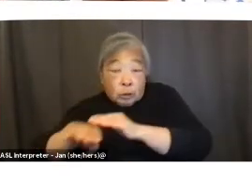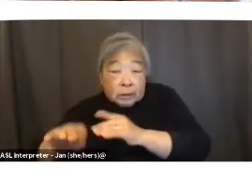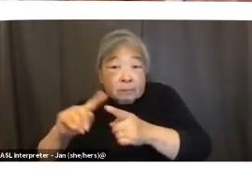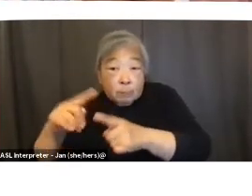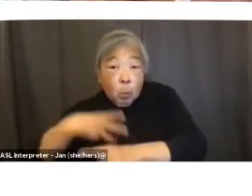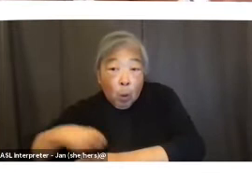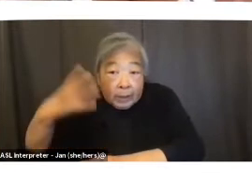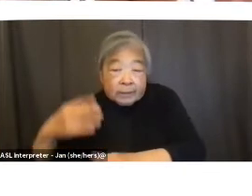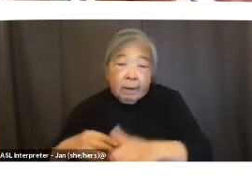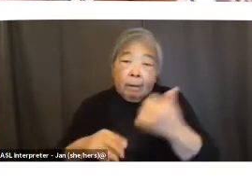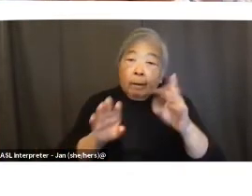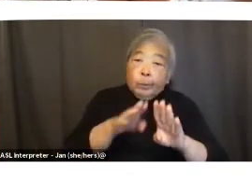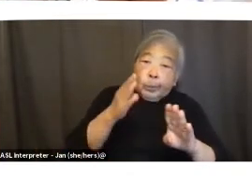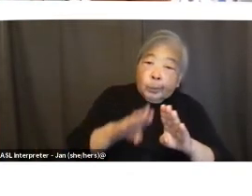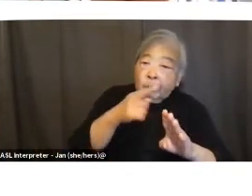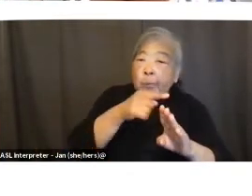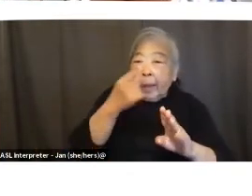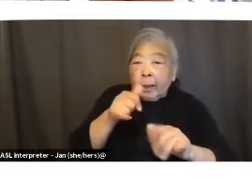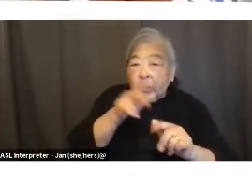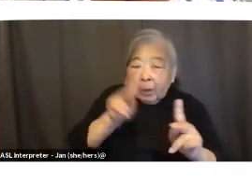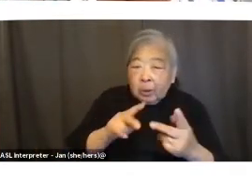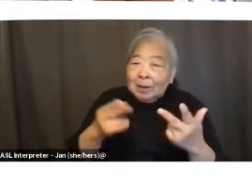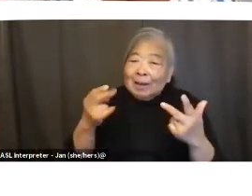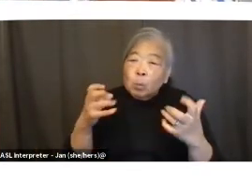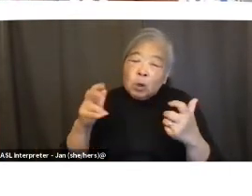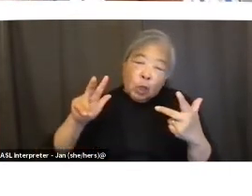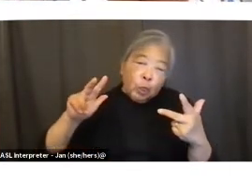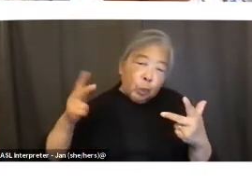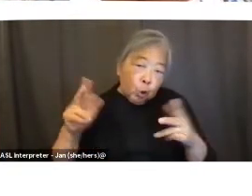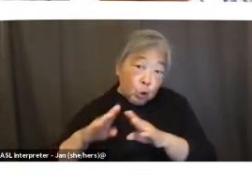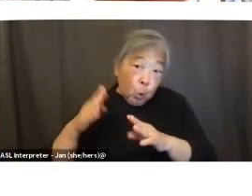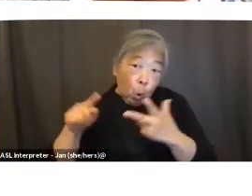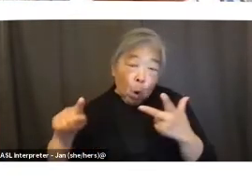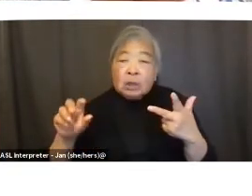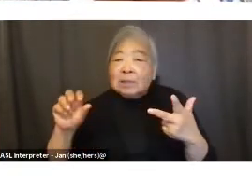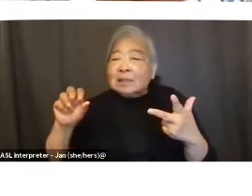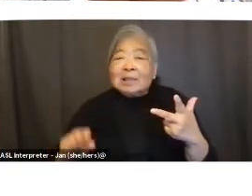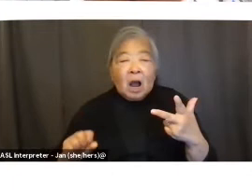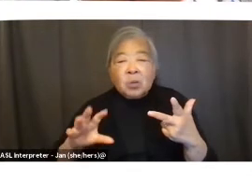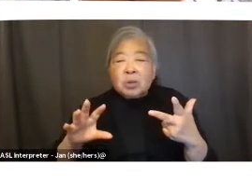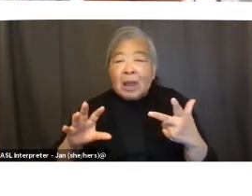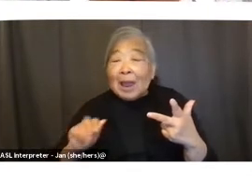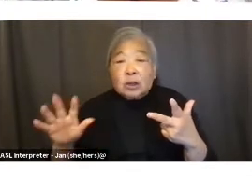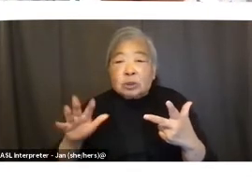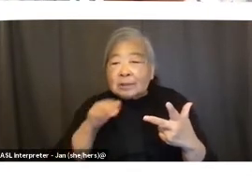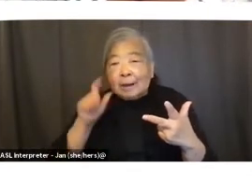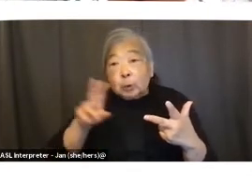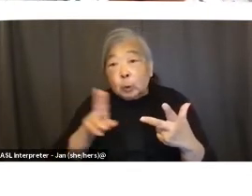everyone else, so 2 doors. And he wanted a 3rd door so that South Asians wouldn't have to use the same door as Black South